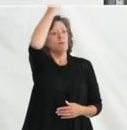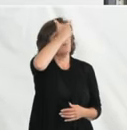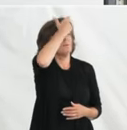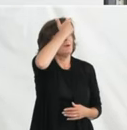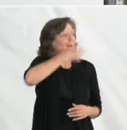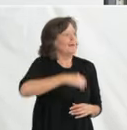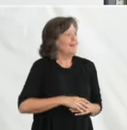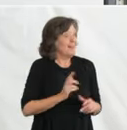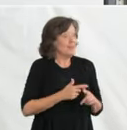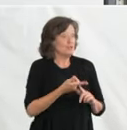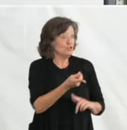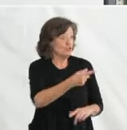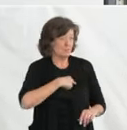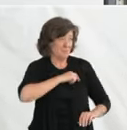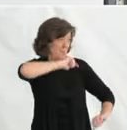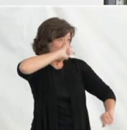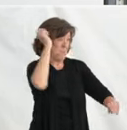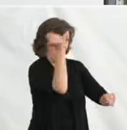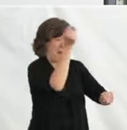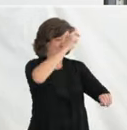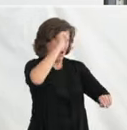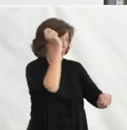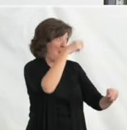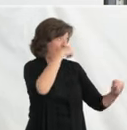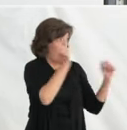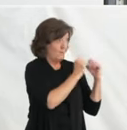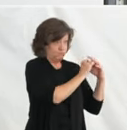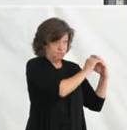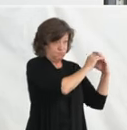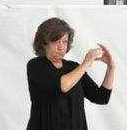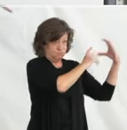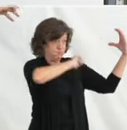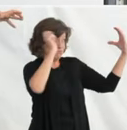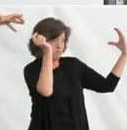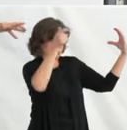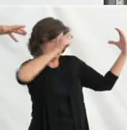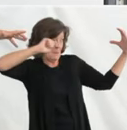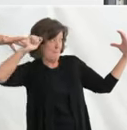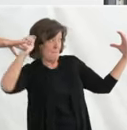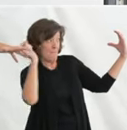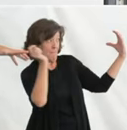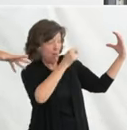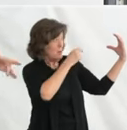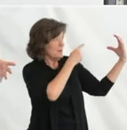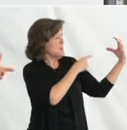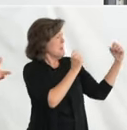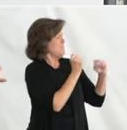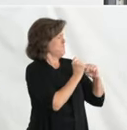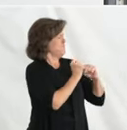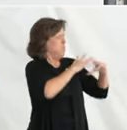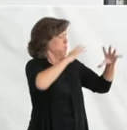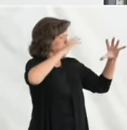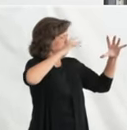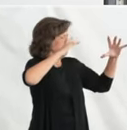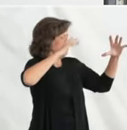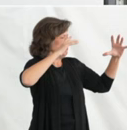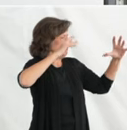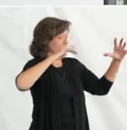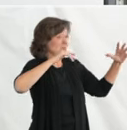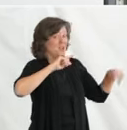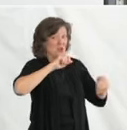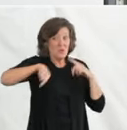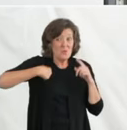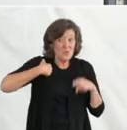the blob like a boomerang. And kaboom, the blob exploded. And we were shrouded